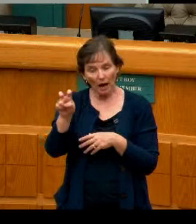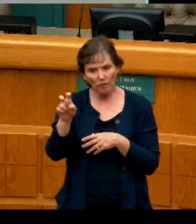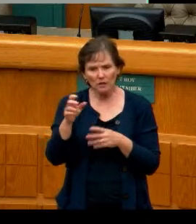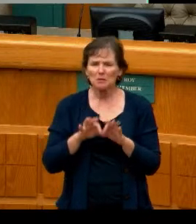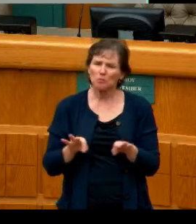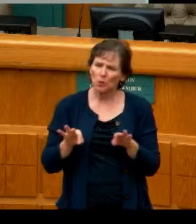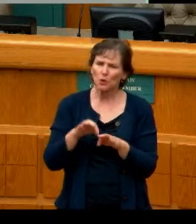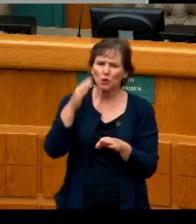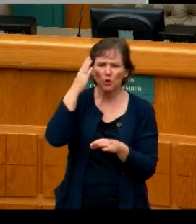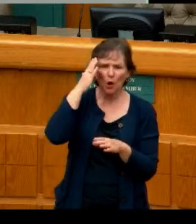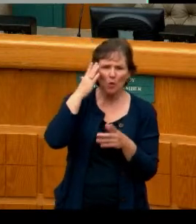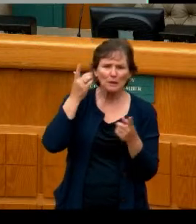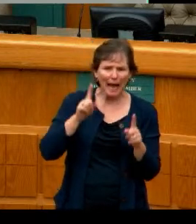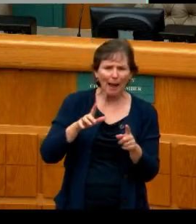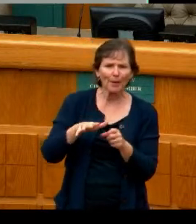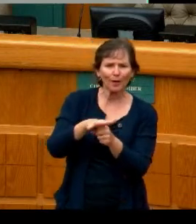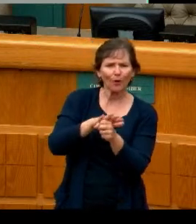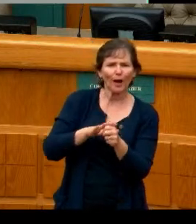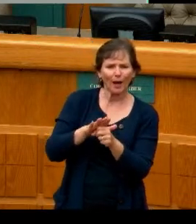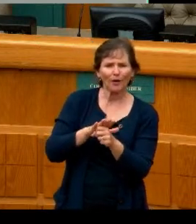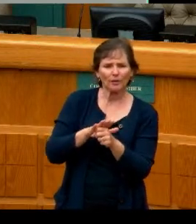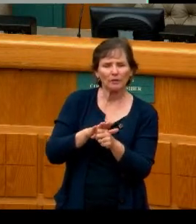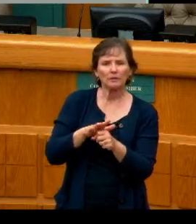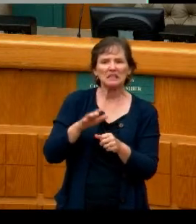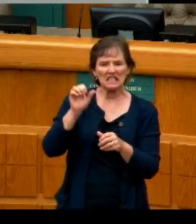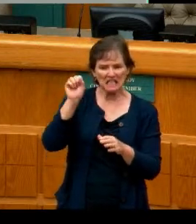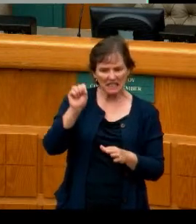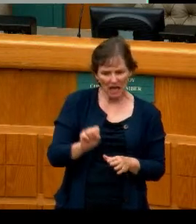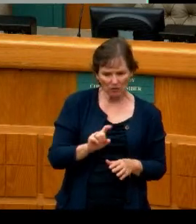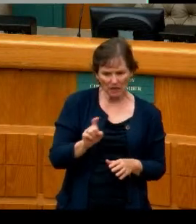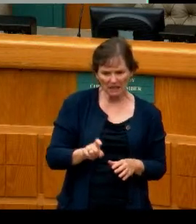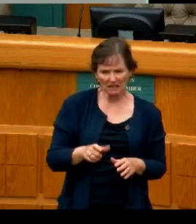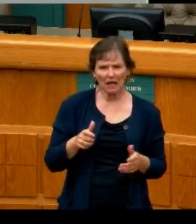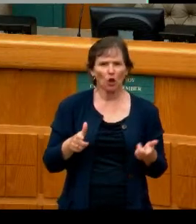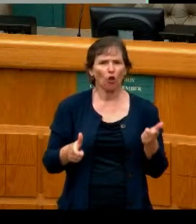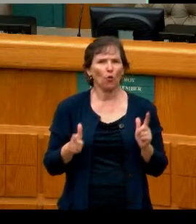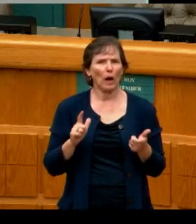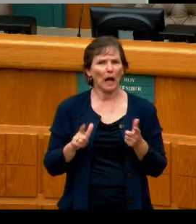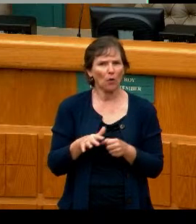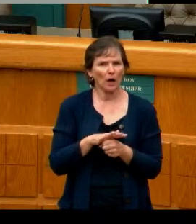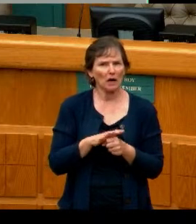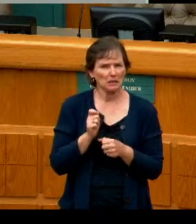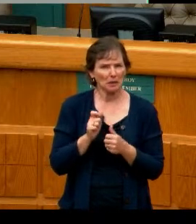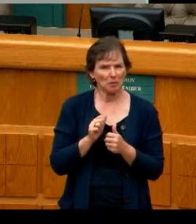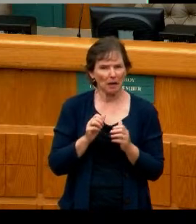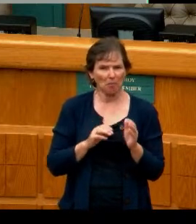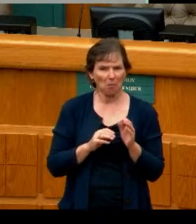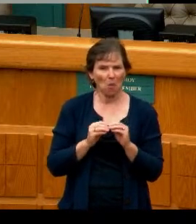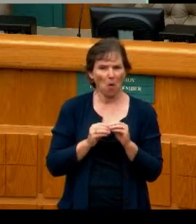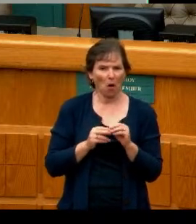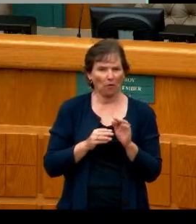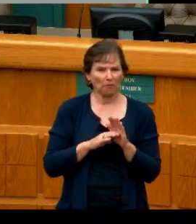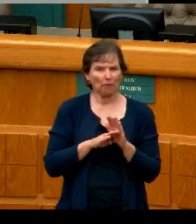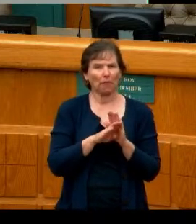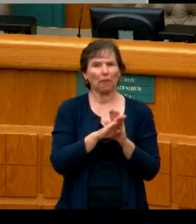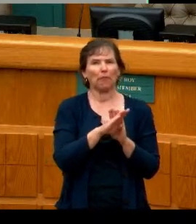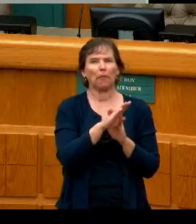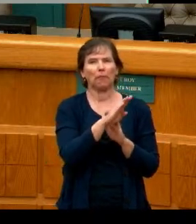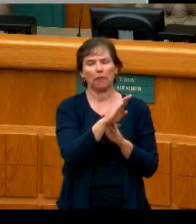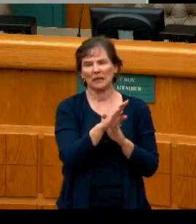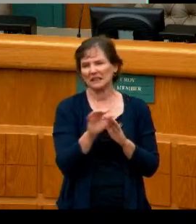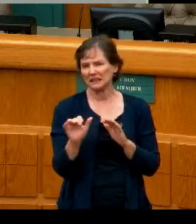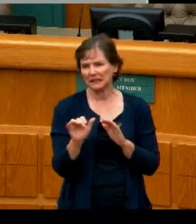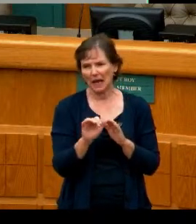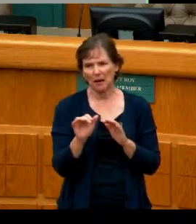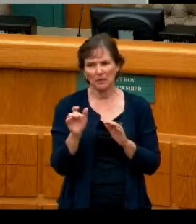don't travel. But if you do, we think it's important for you to know what's happening in the surrounding areas. So in South Texas,